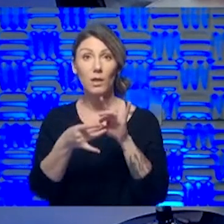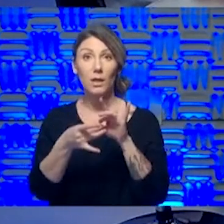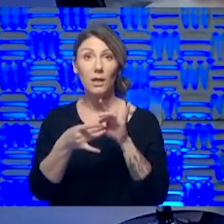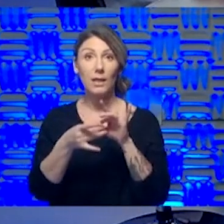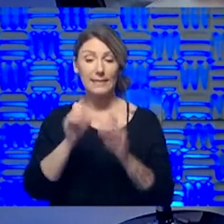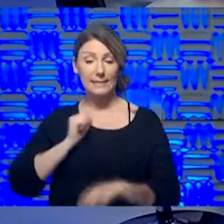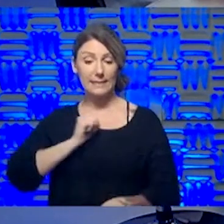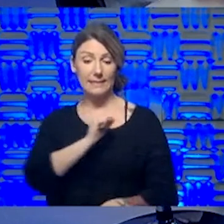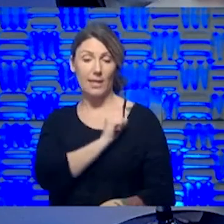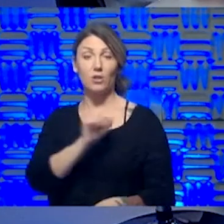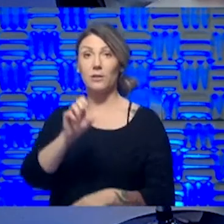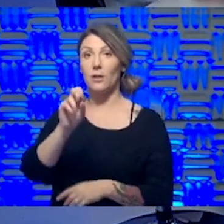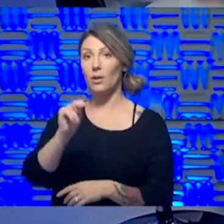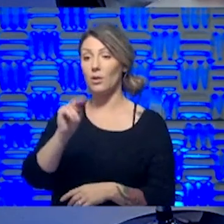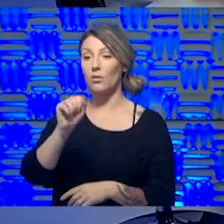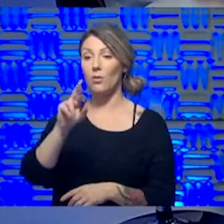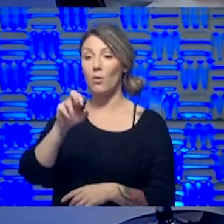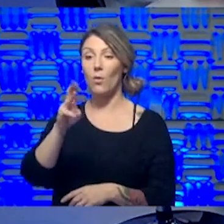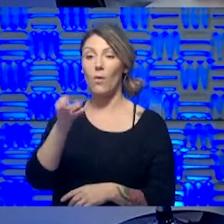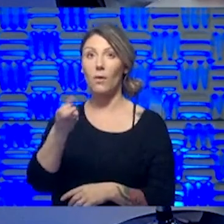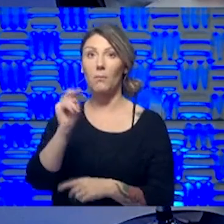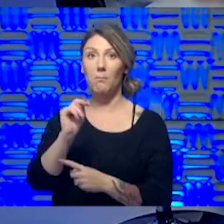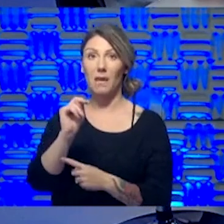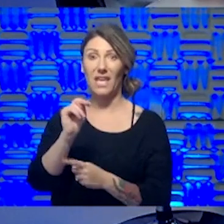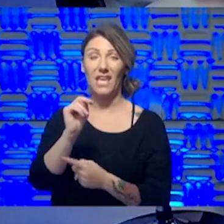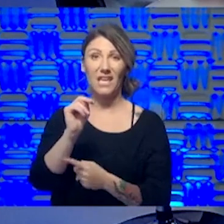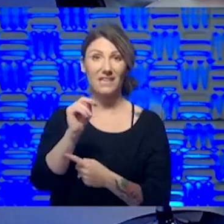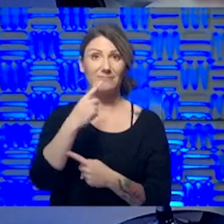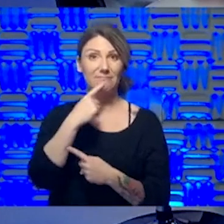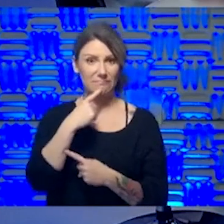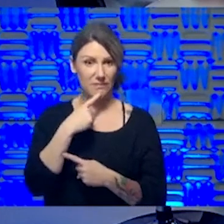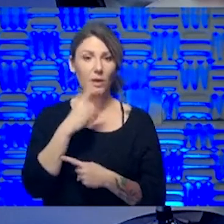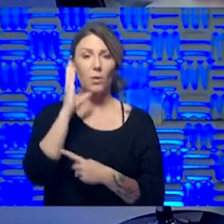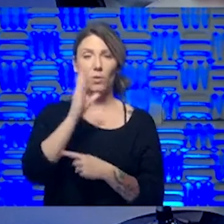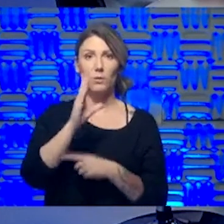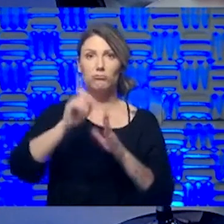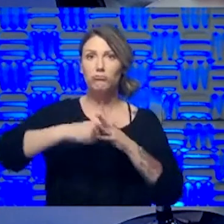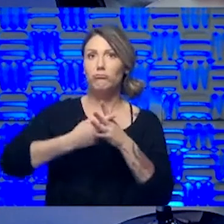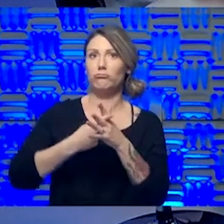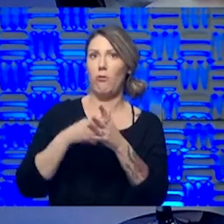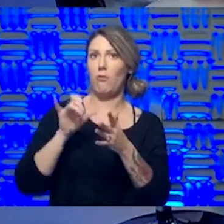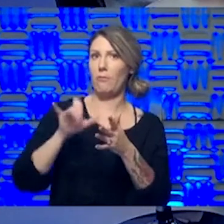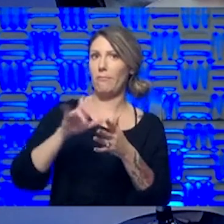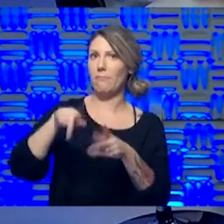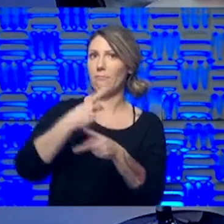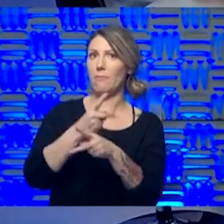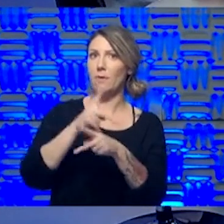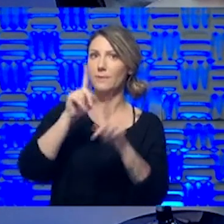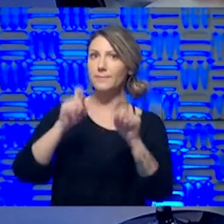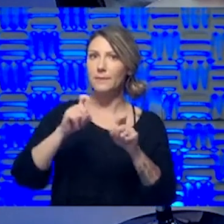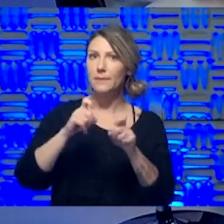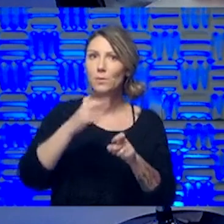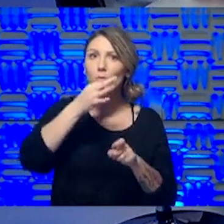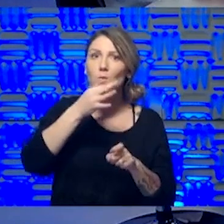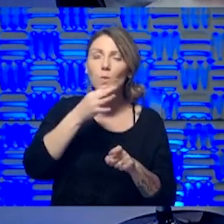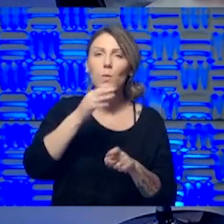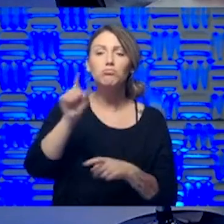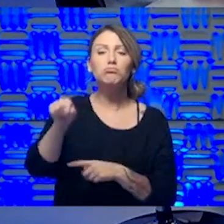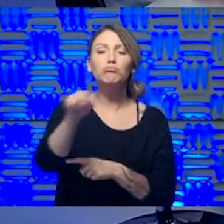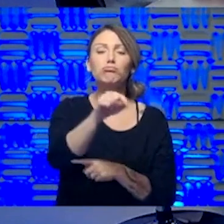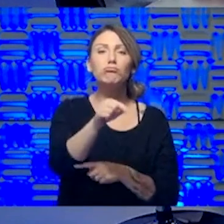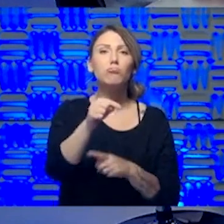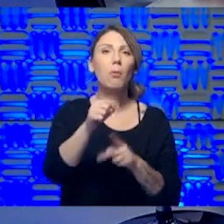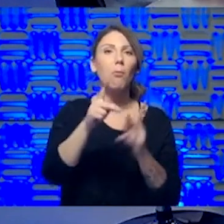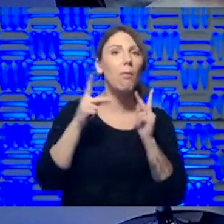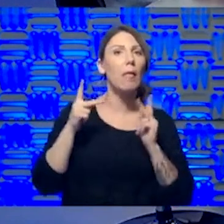Secretary Norman says that Kansas is going to start doing antibody studies soon, and in several places around the state. So it